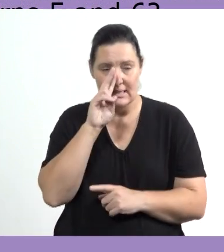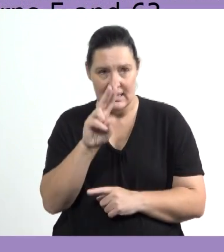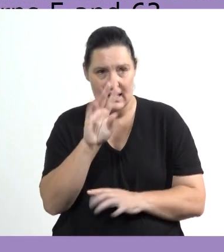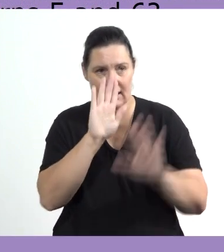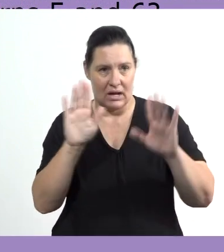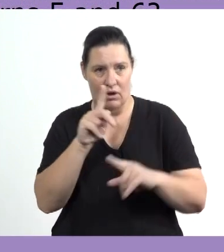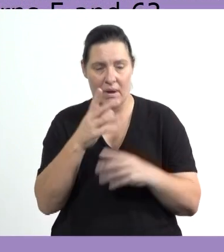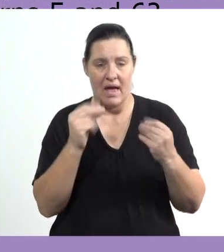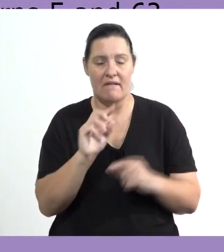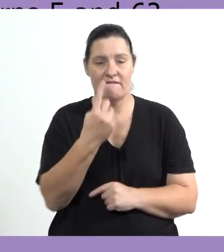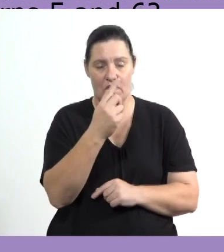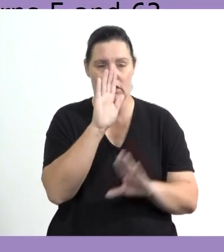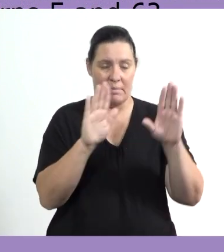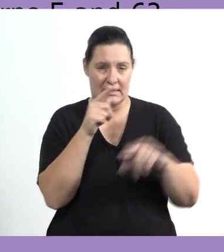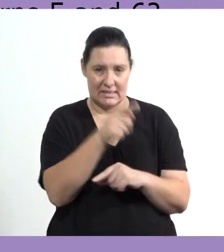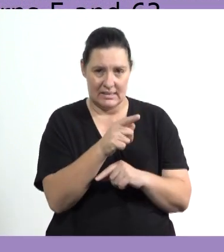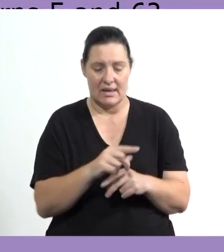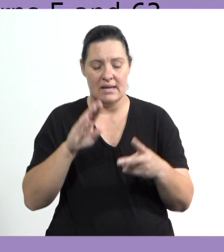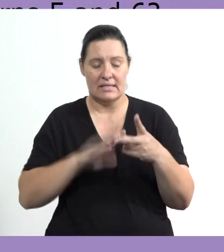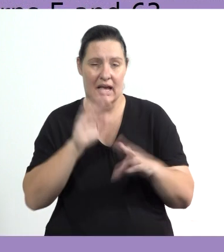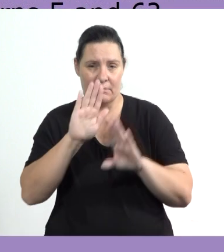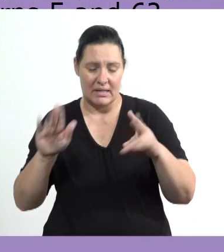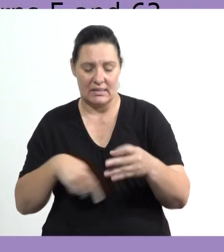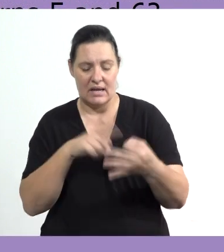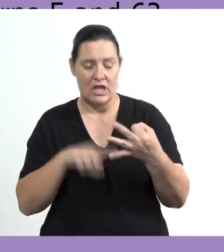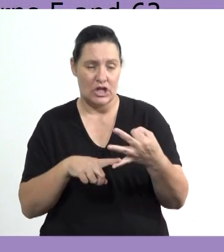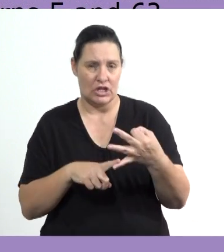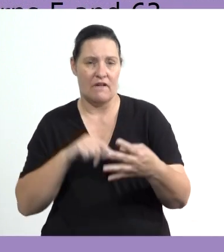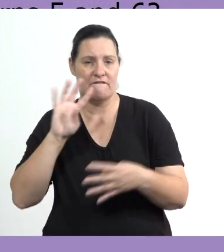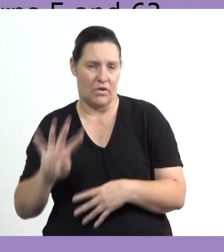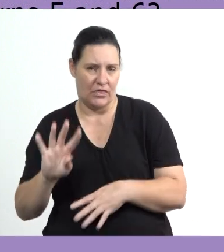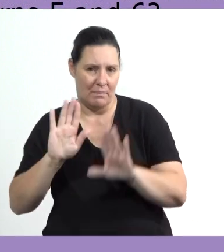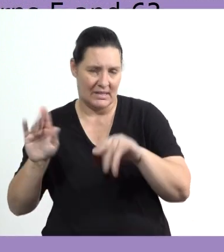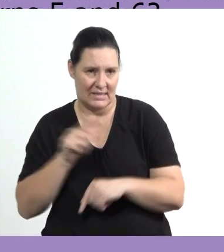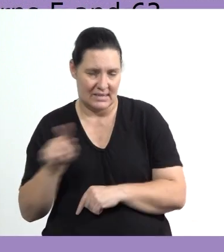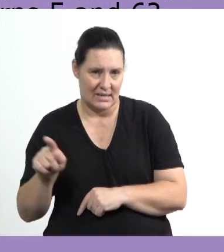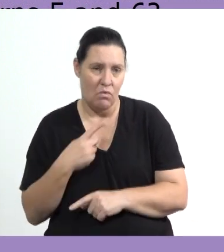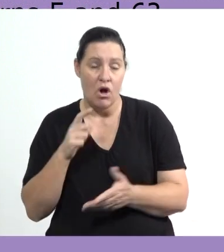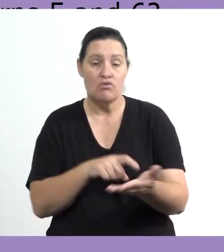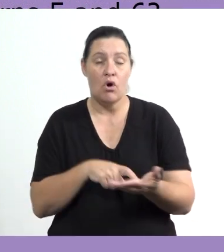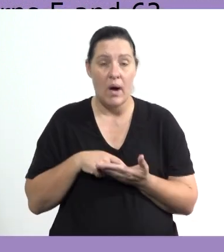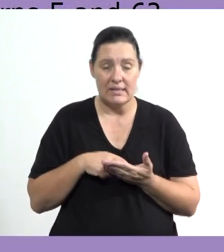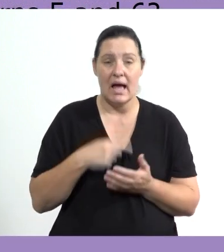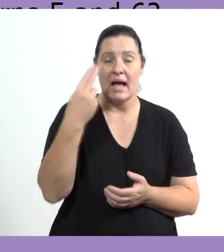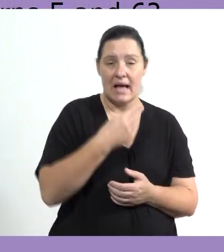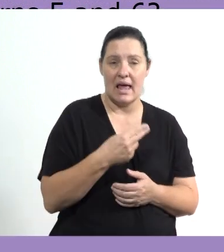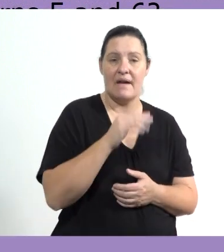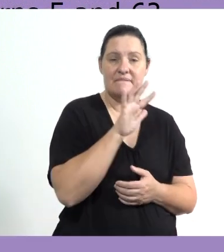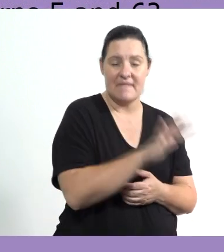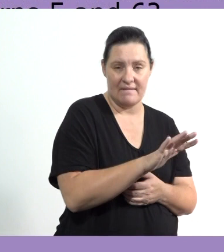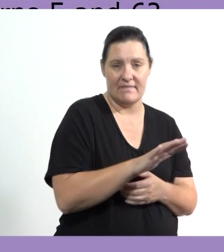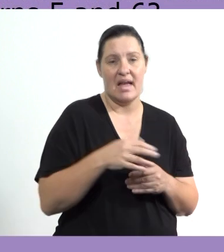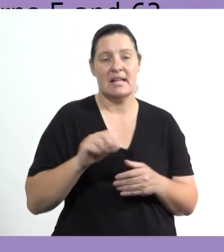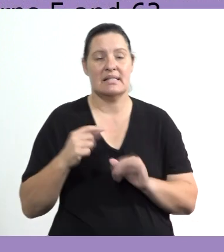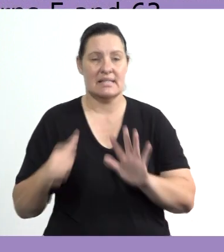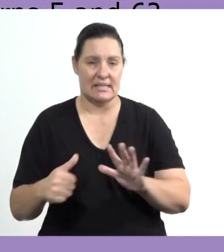our diagram, we have the first pattern there, the second pattern, the third pattern, and the fourth pattern. And we are required to color in patterns